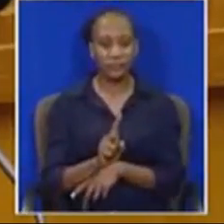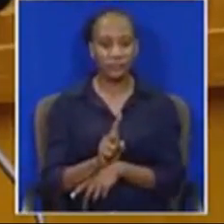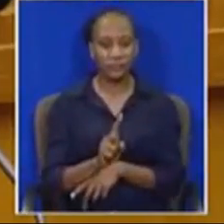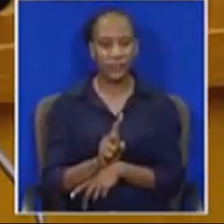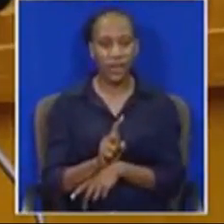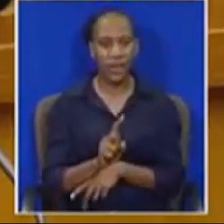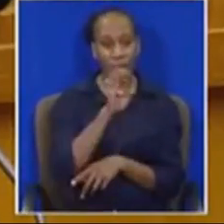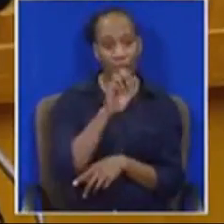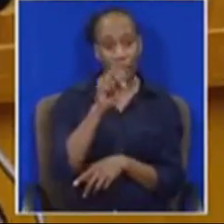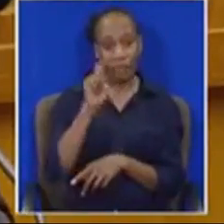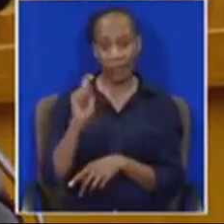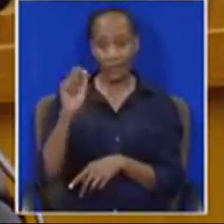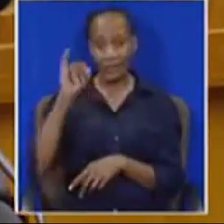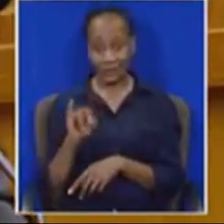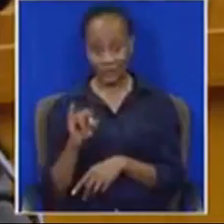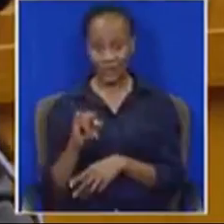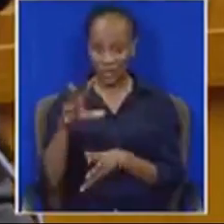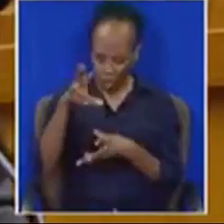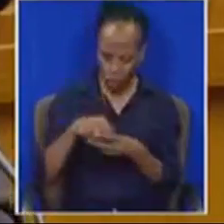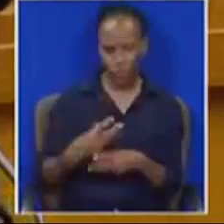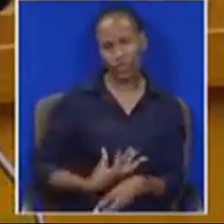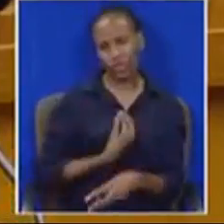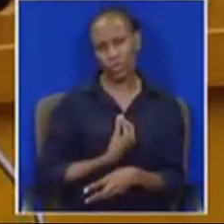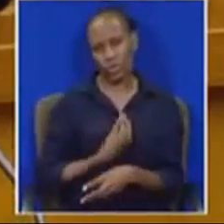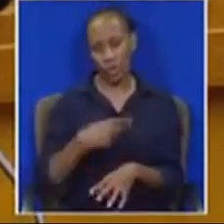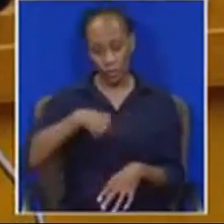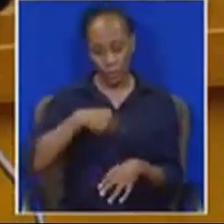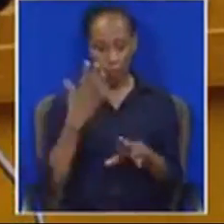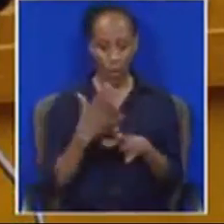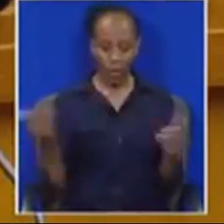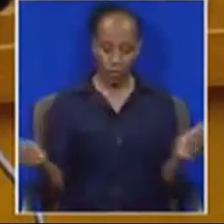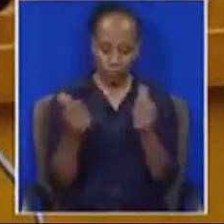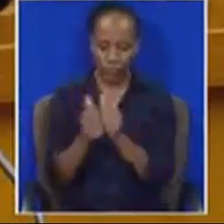Tax Initiative, working in partnership